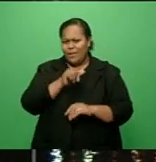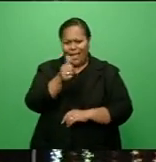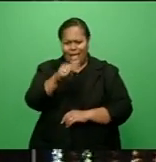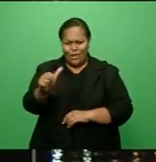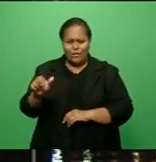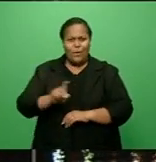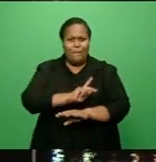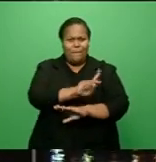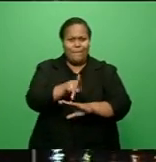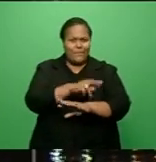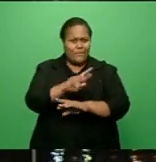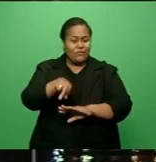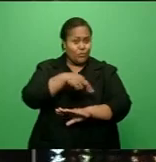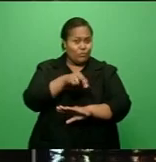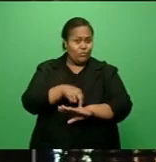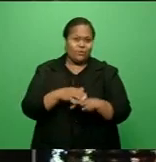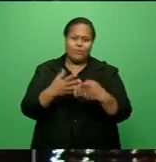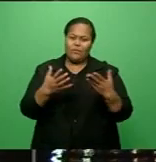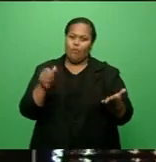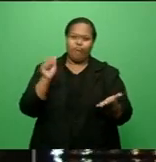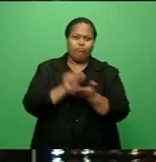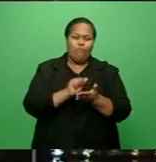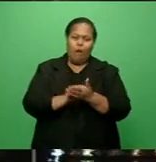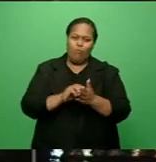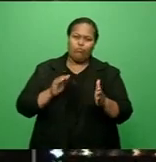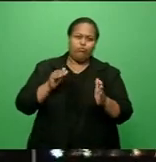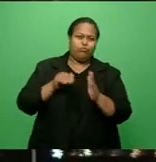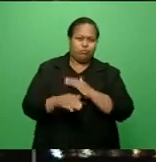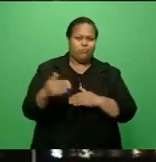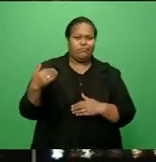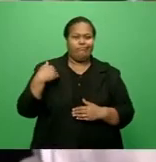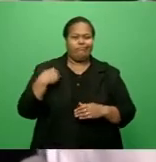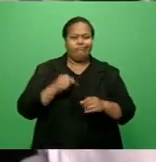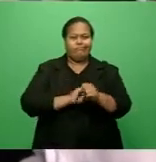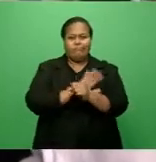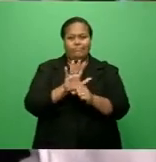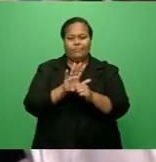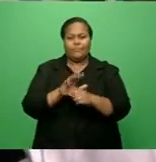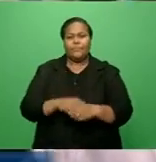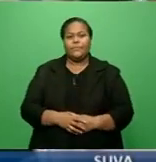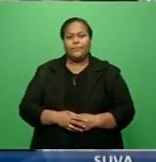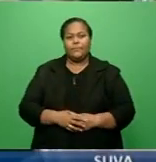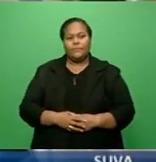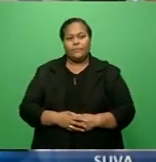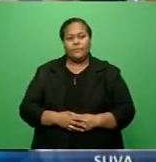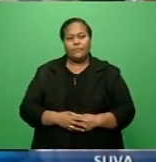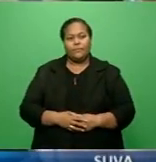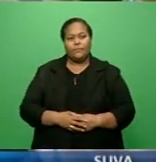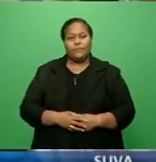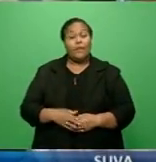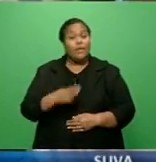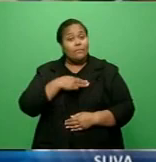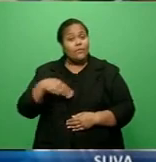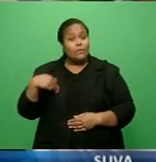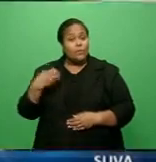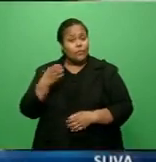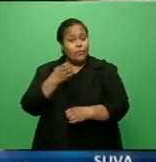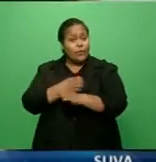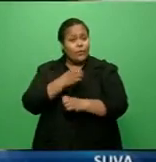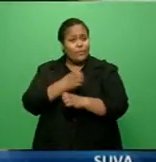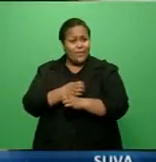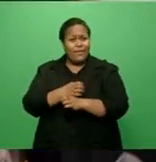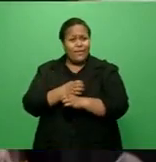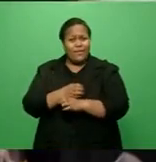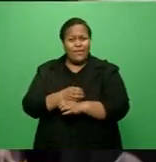region will be hit hardest by the economic impact of COVID-19. According to the Ministry of Employment, there are fewer